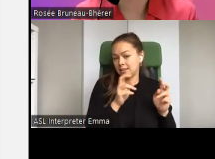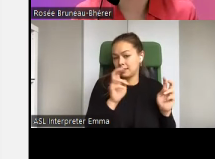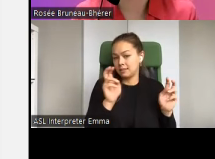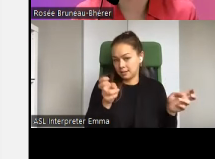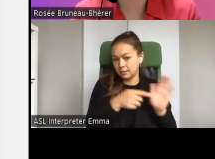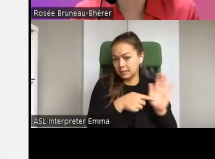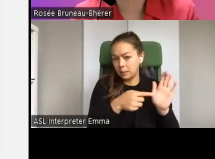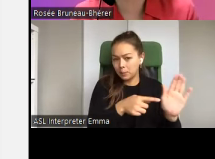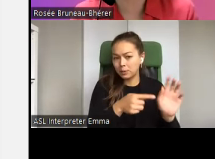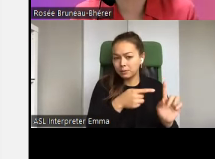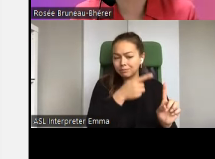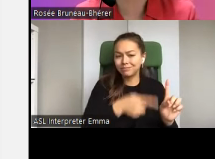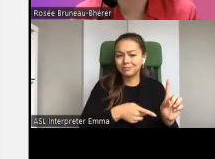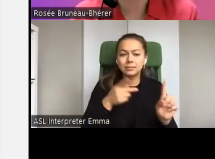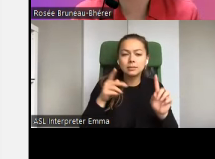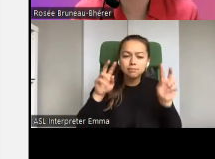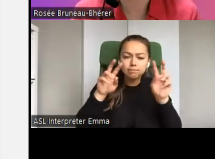aftermath chart.